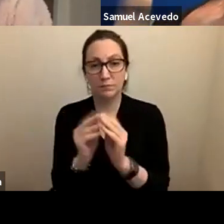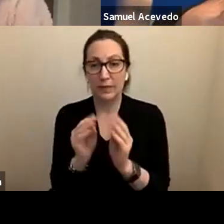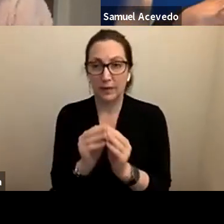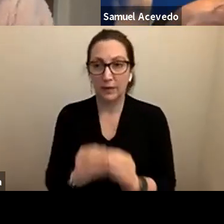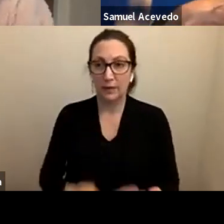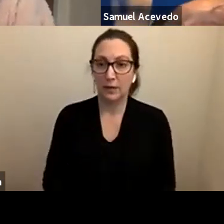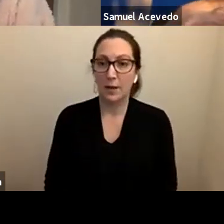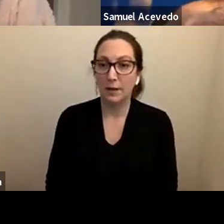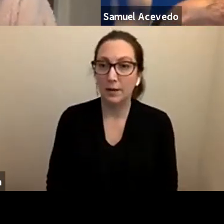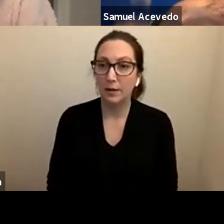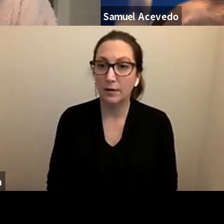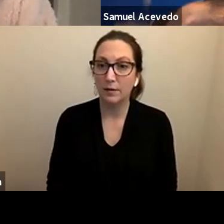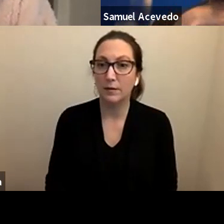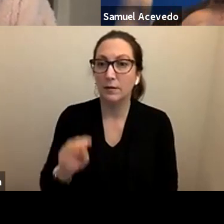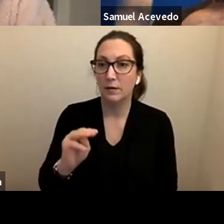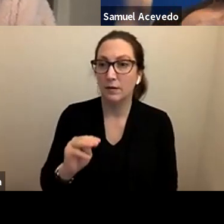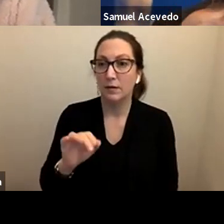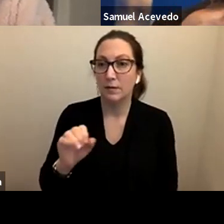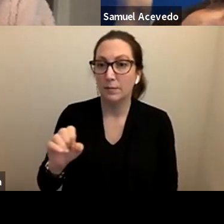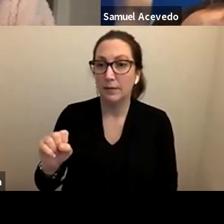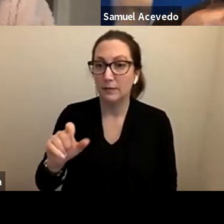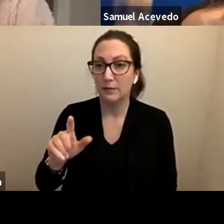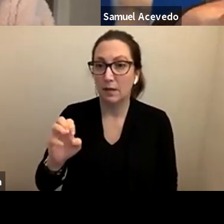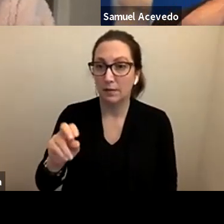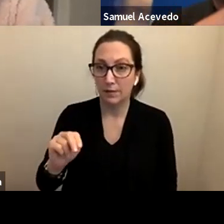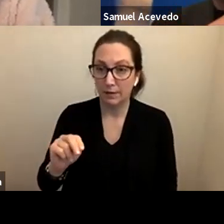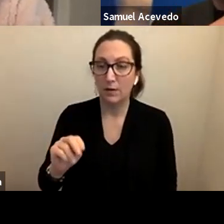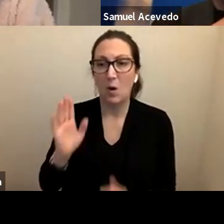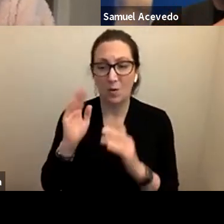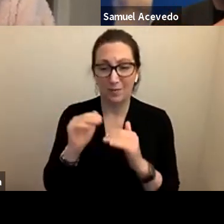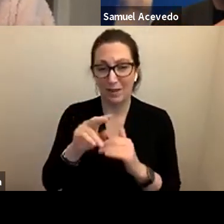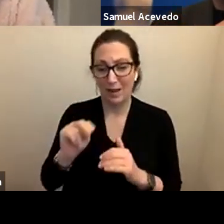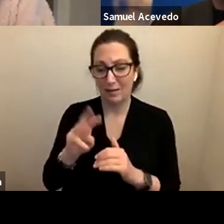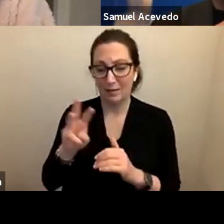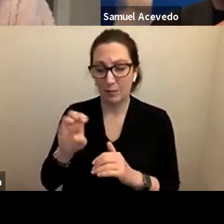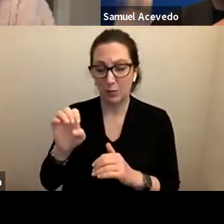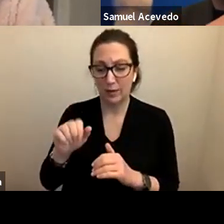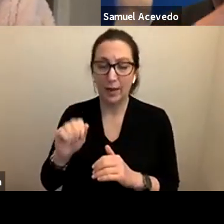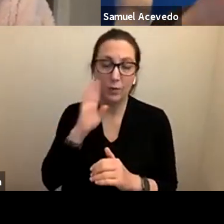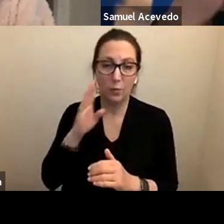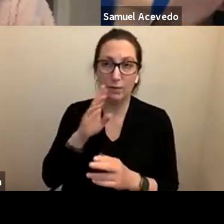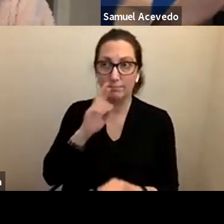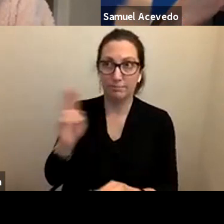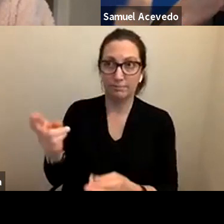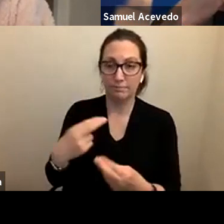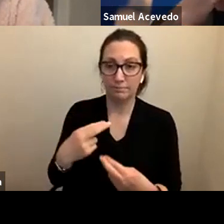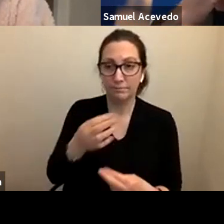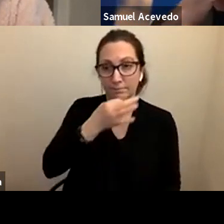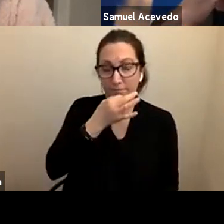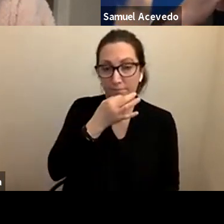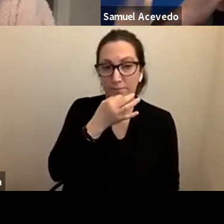that hopefully we will hear back from NWEA in short order. It's been 2 weeks. And so hopefully as a